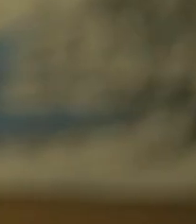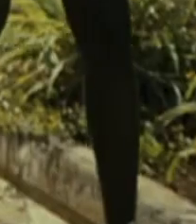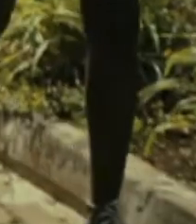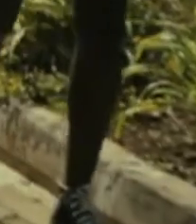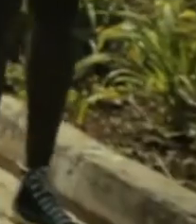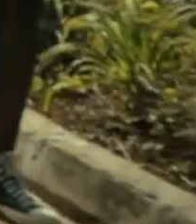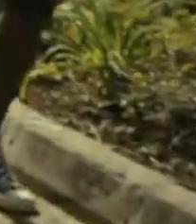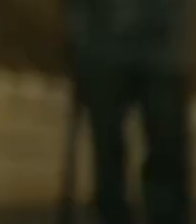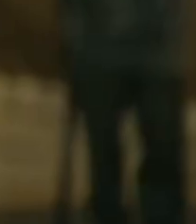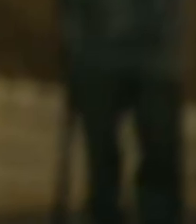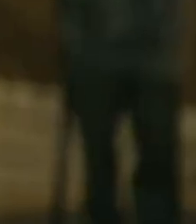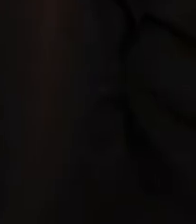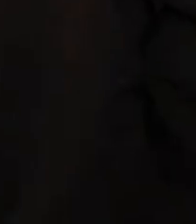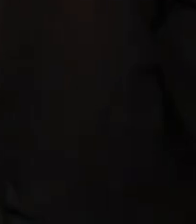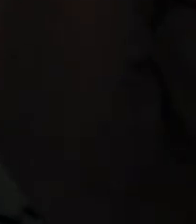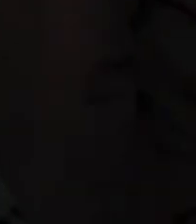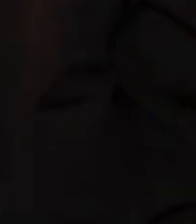for.